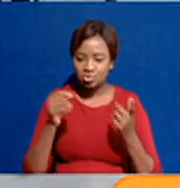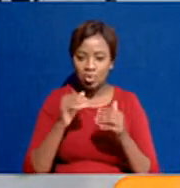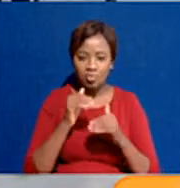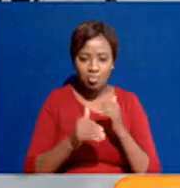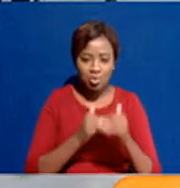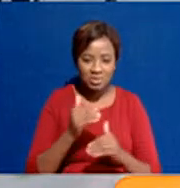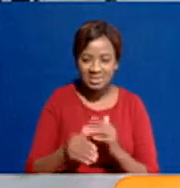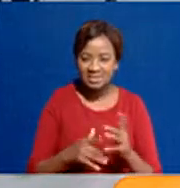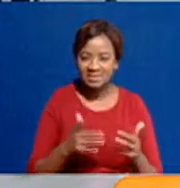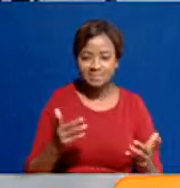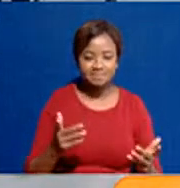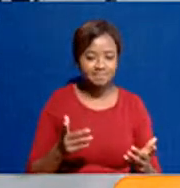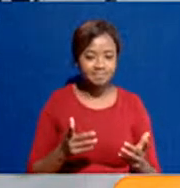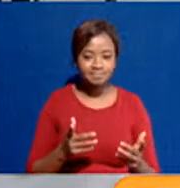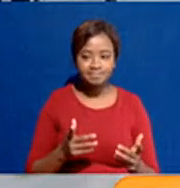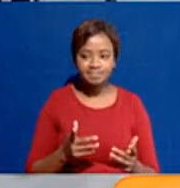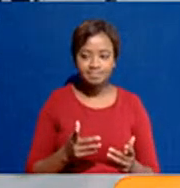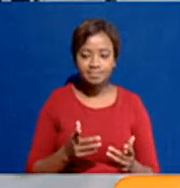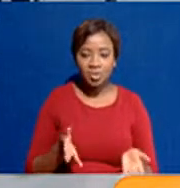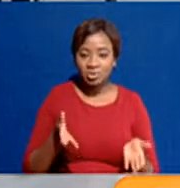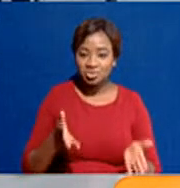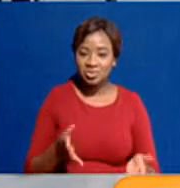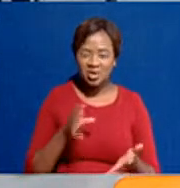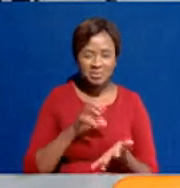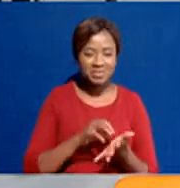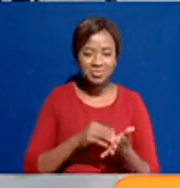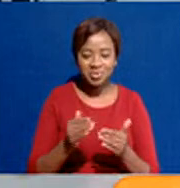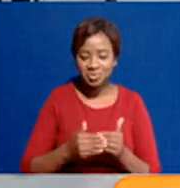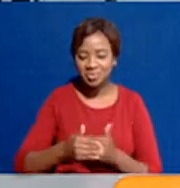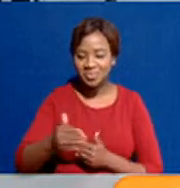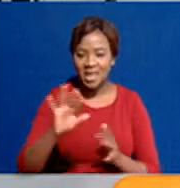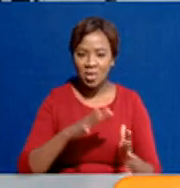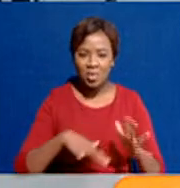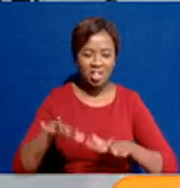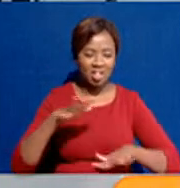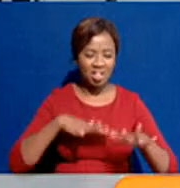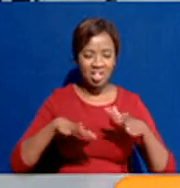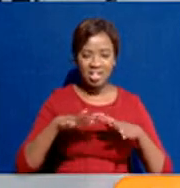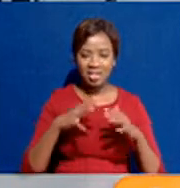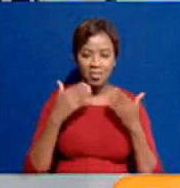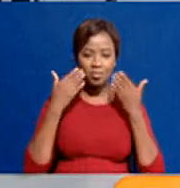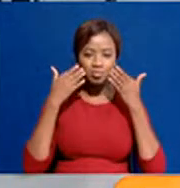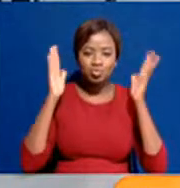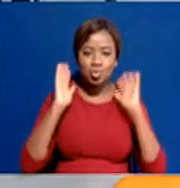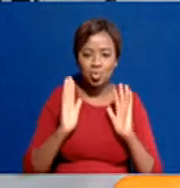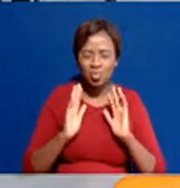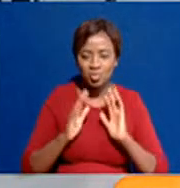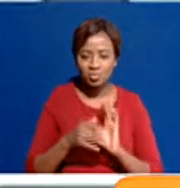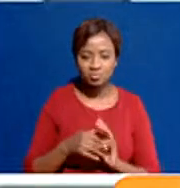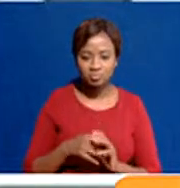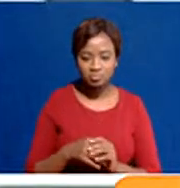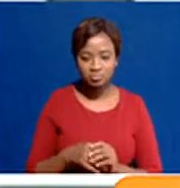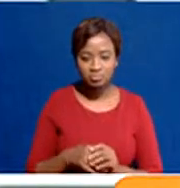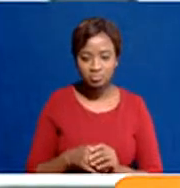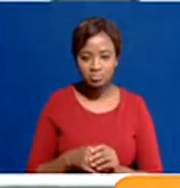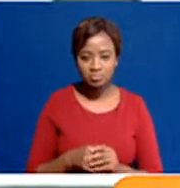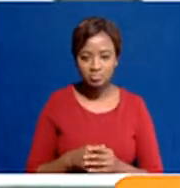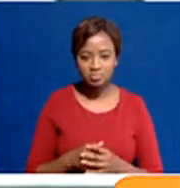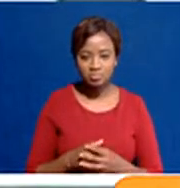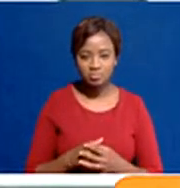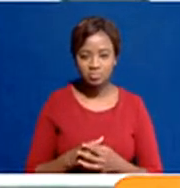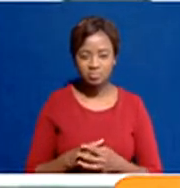approach. Where are we? We seem to be in limbo with that now. Right. It's a very interesting